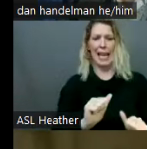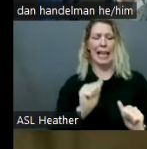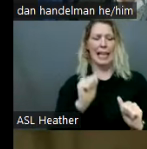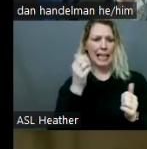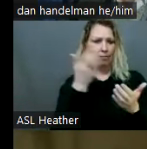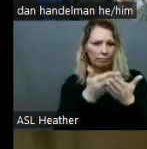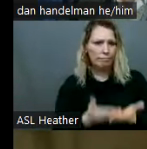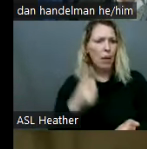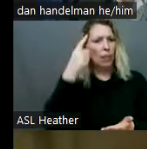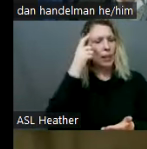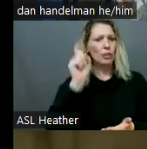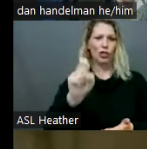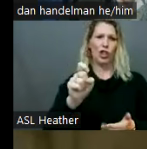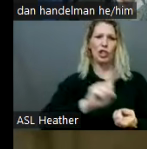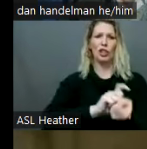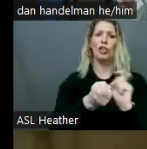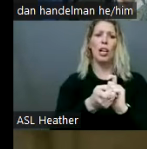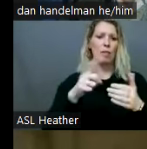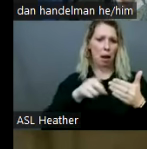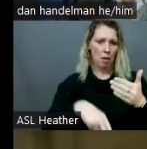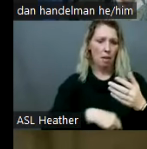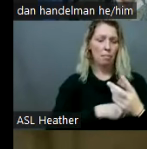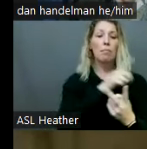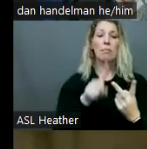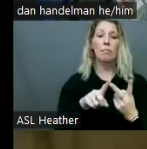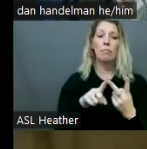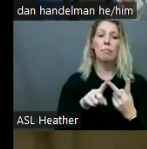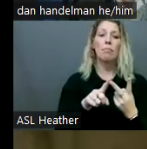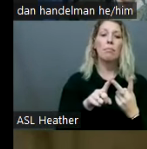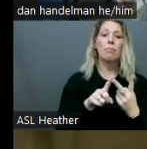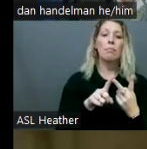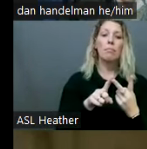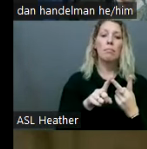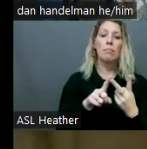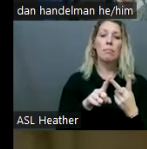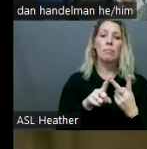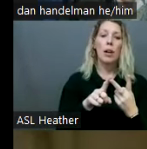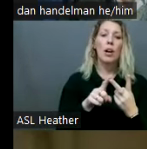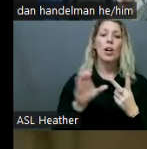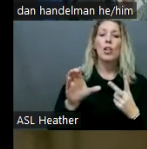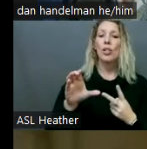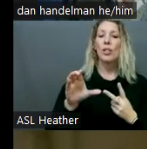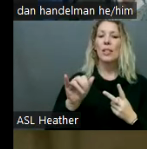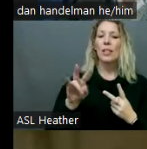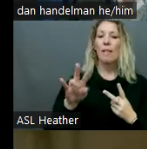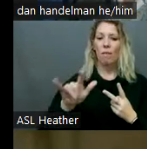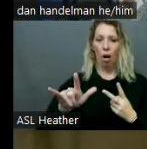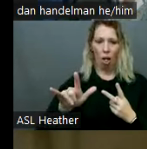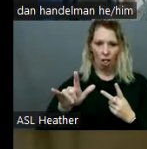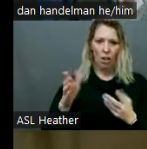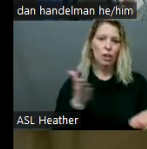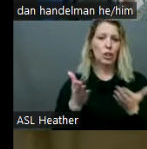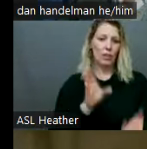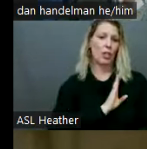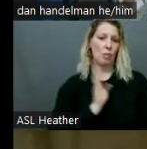think should change the outcome. Second is a possibility is a Portland Civil Service Board hearing. This is in the city charter